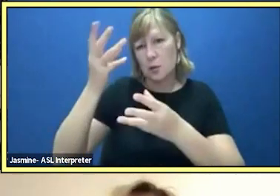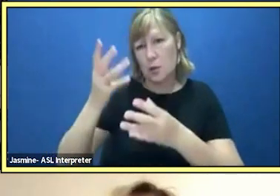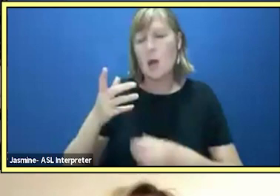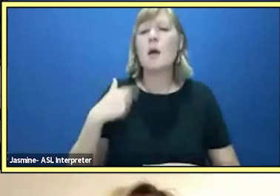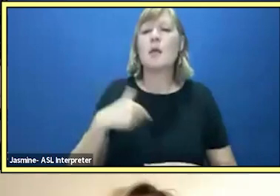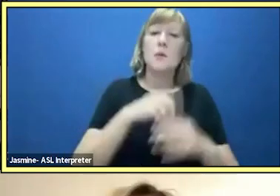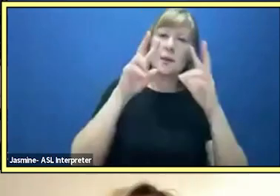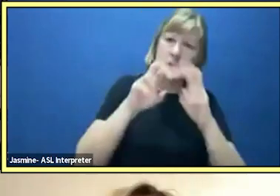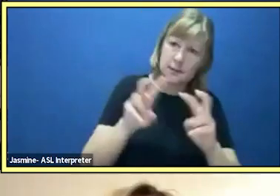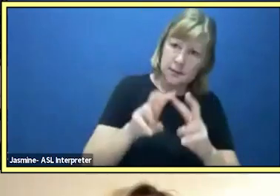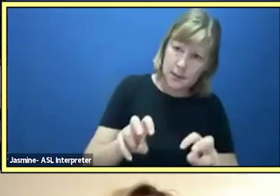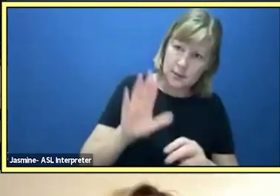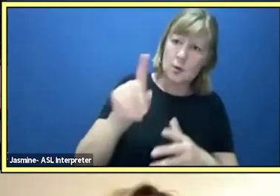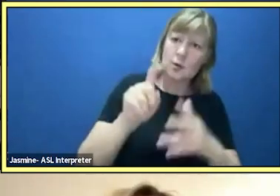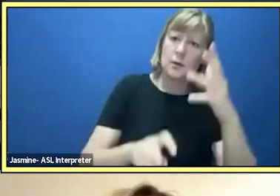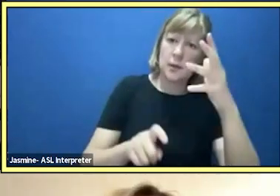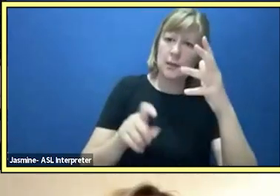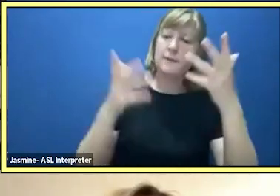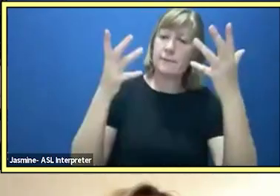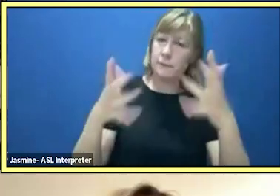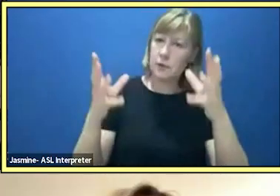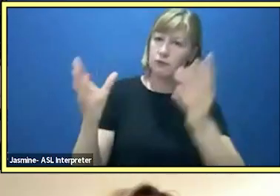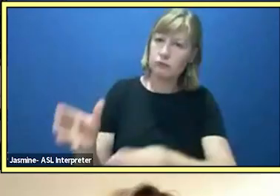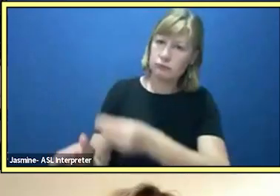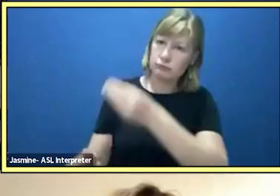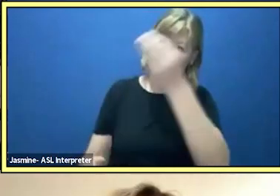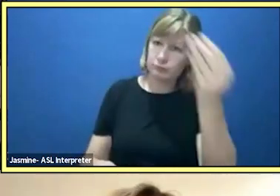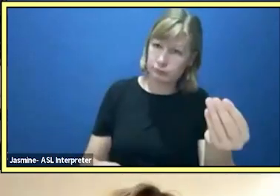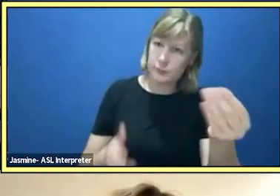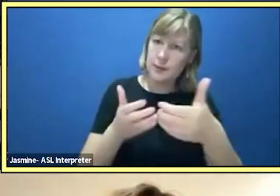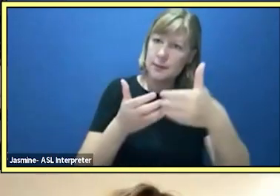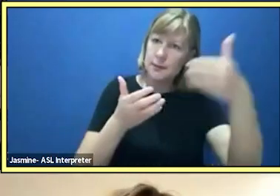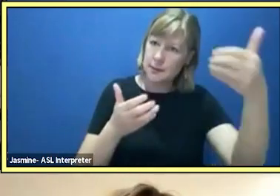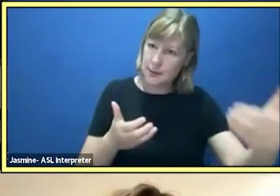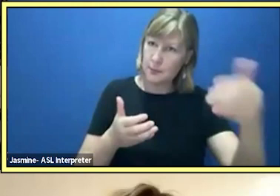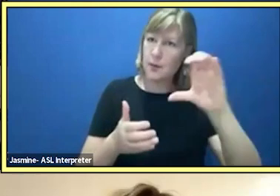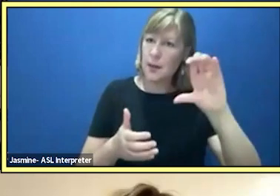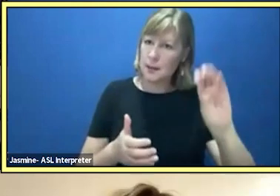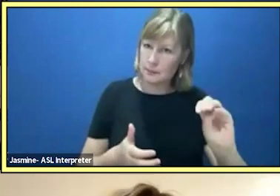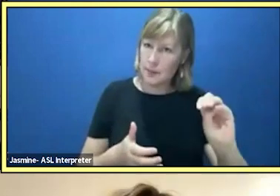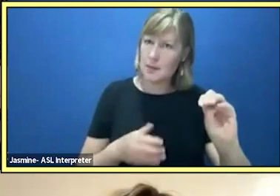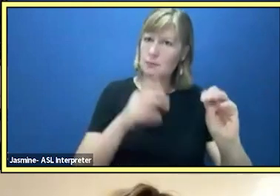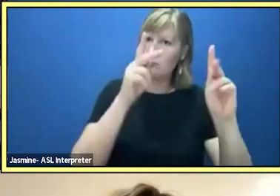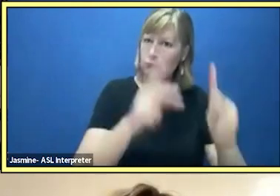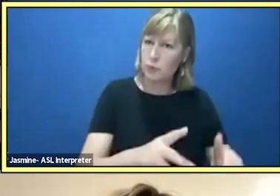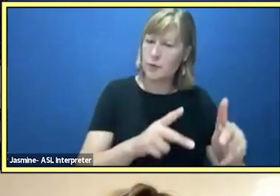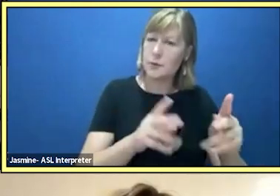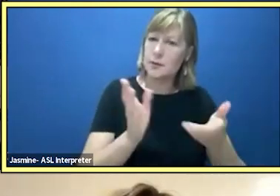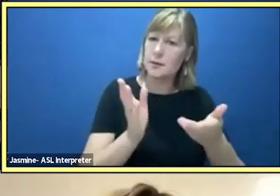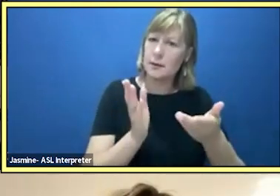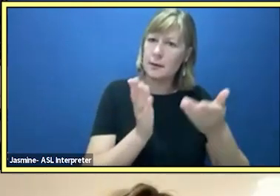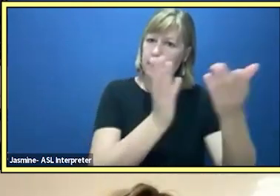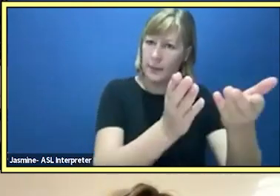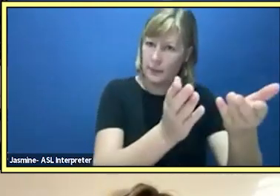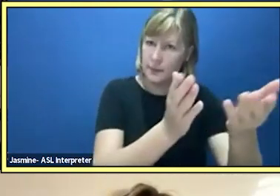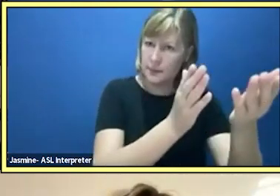your needs, we hand that off to a separate entity, case management, who then delivers your plan